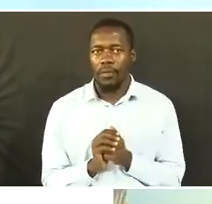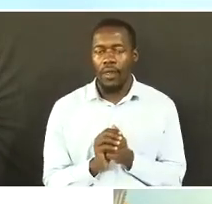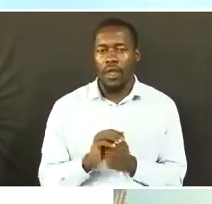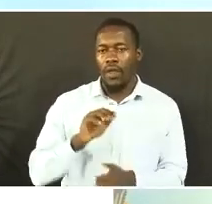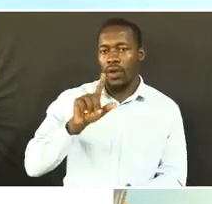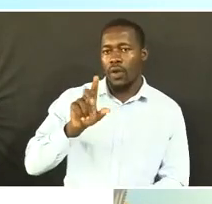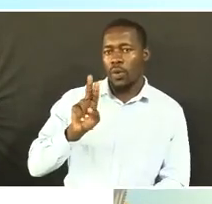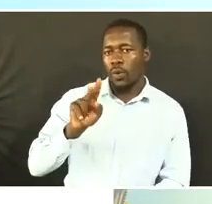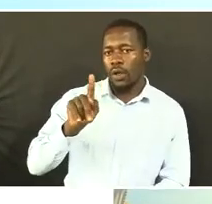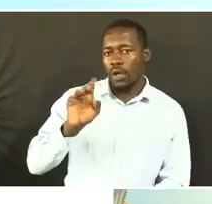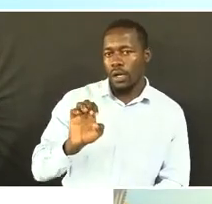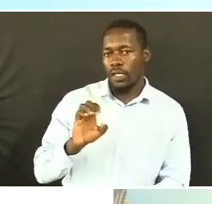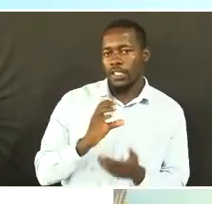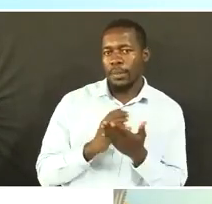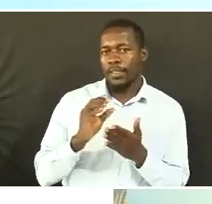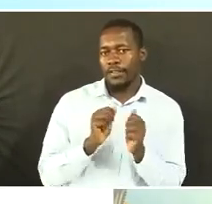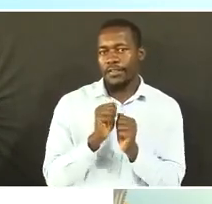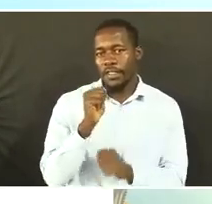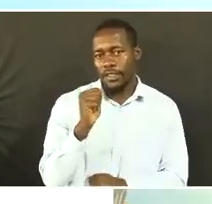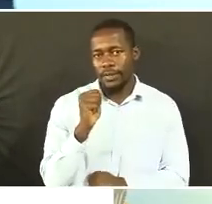Luke chapter 15